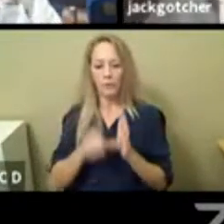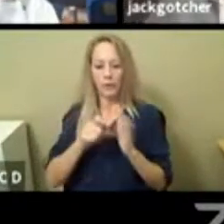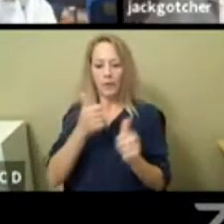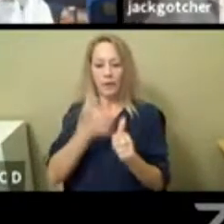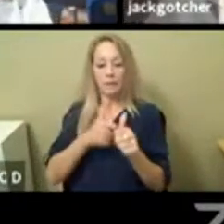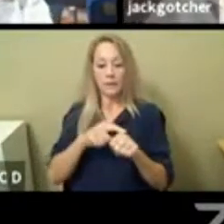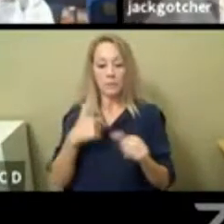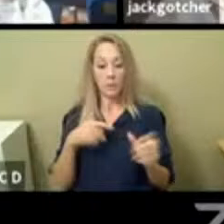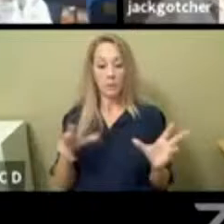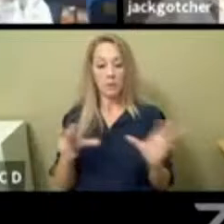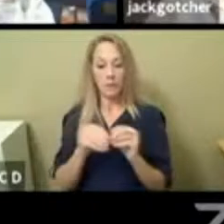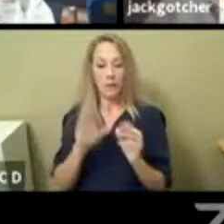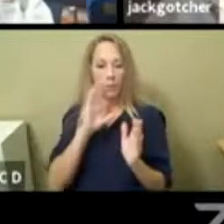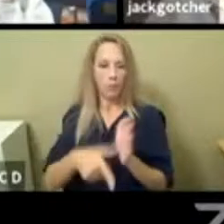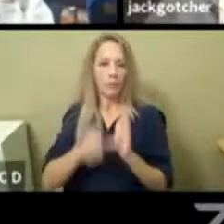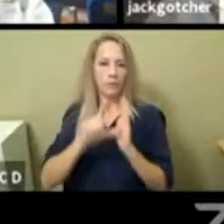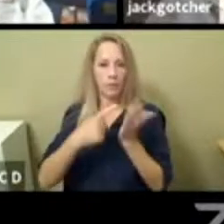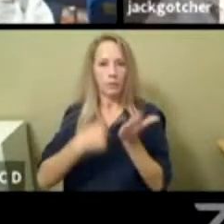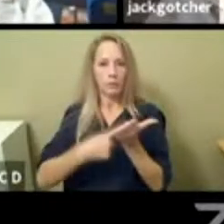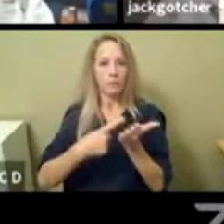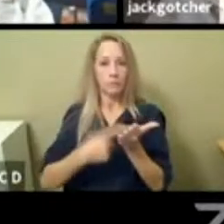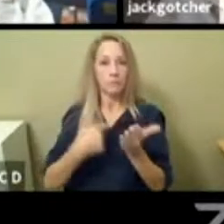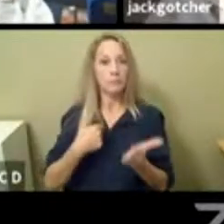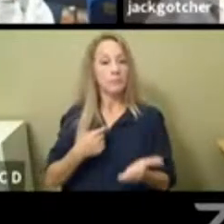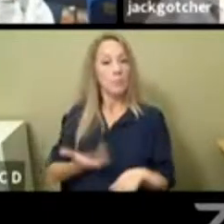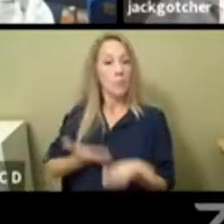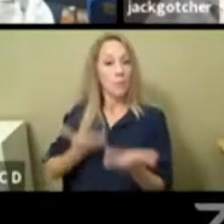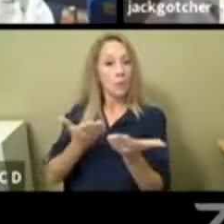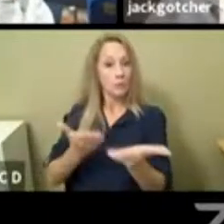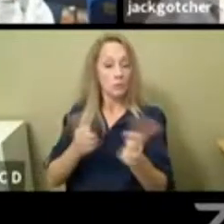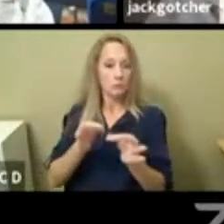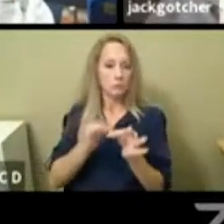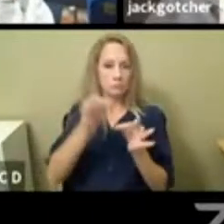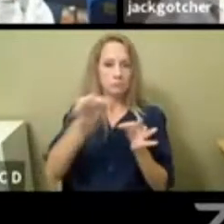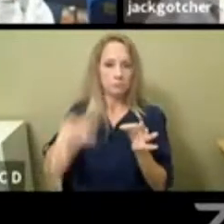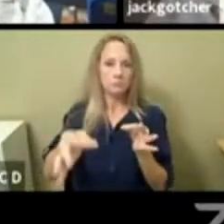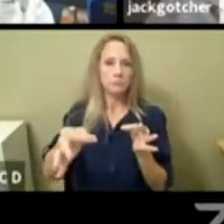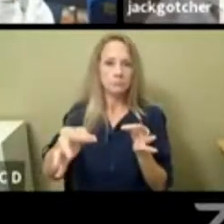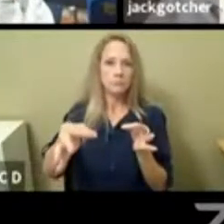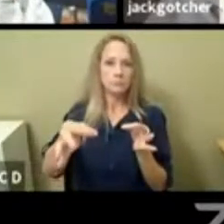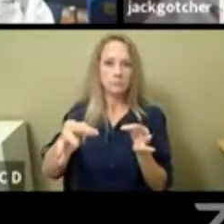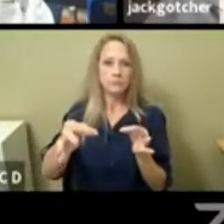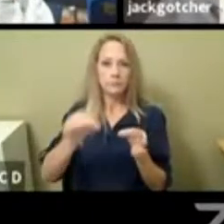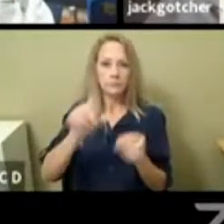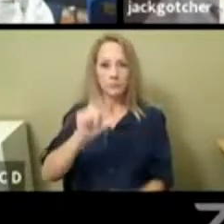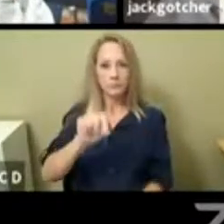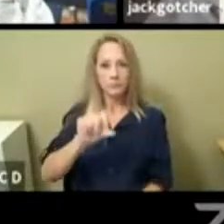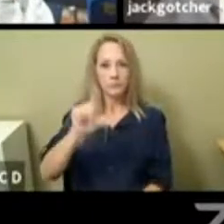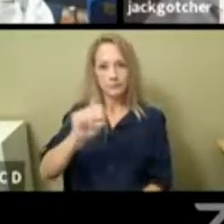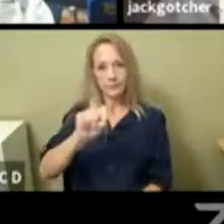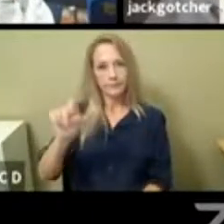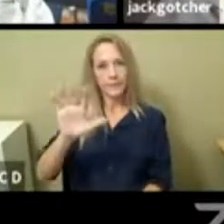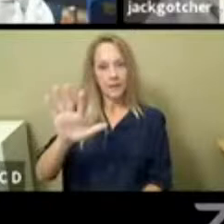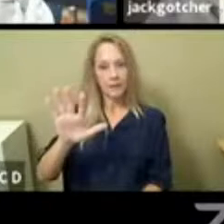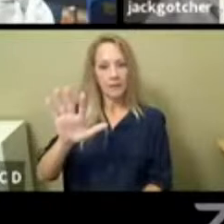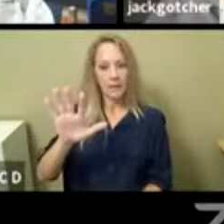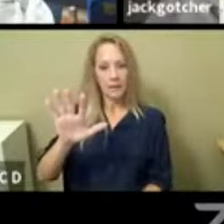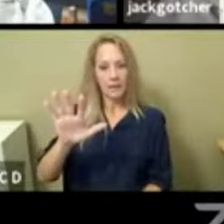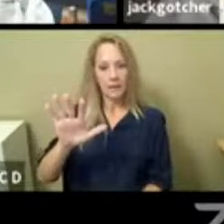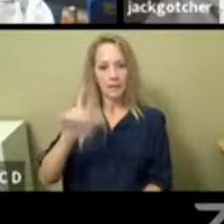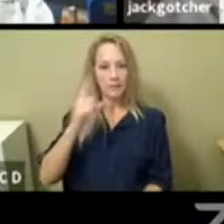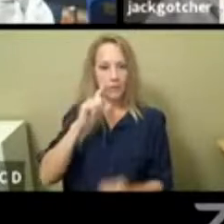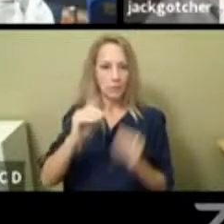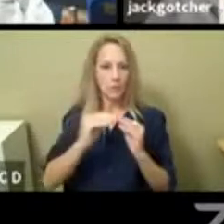doesn't have an expiration date. So I'd make a motion that we extend the 2020-5 for an additional 2